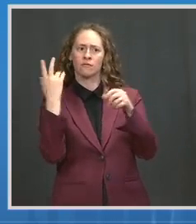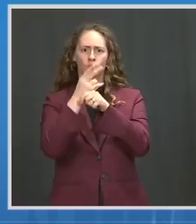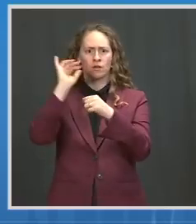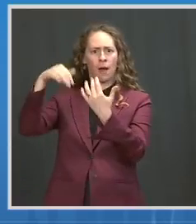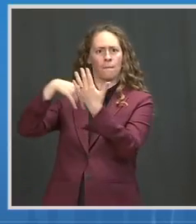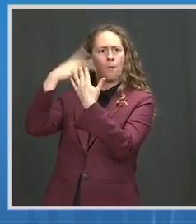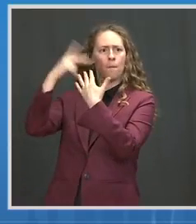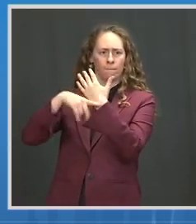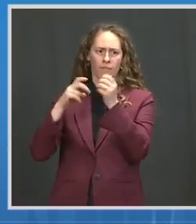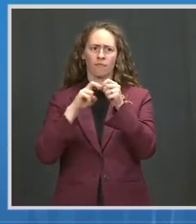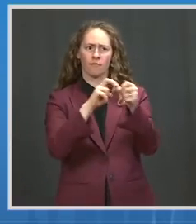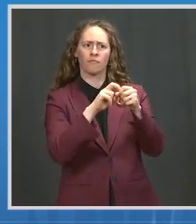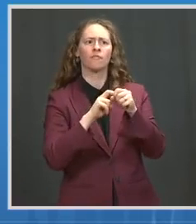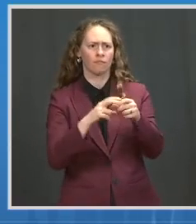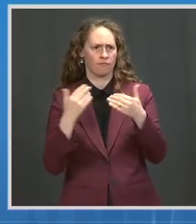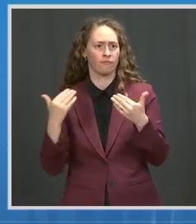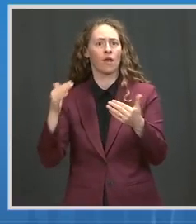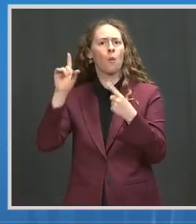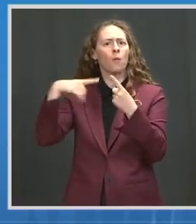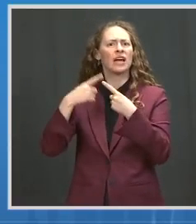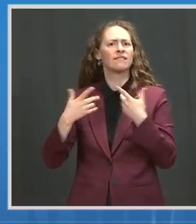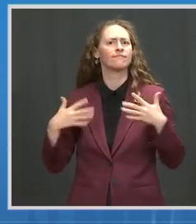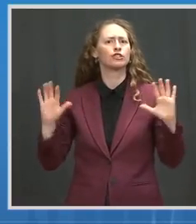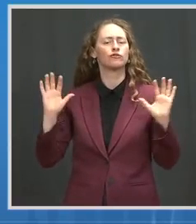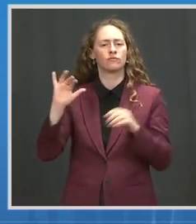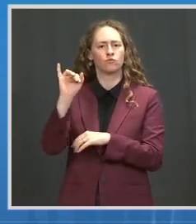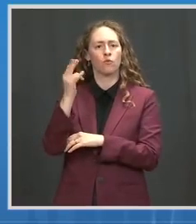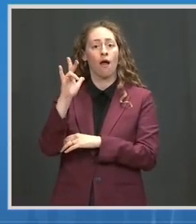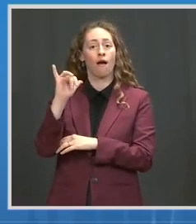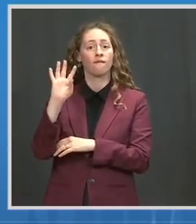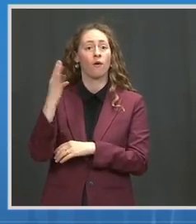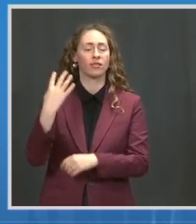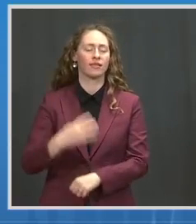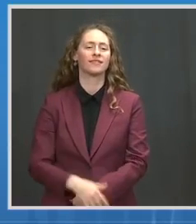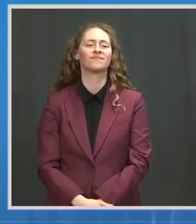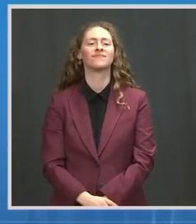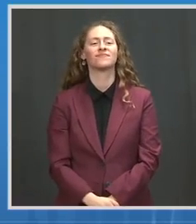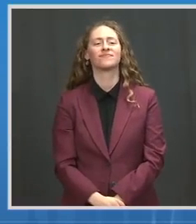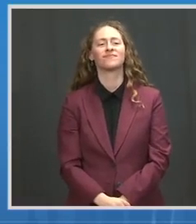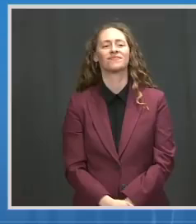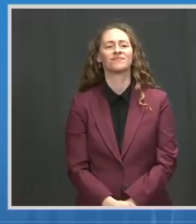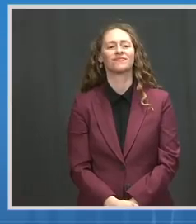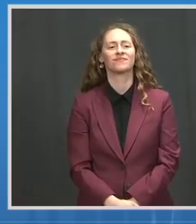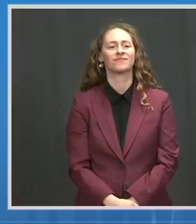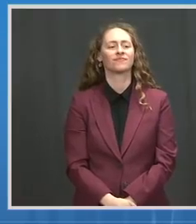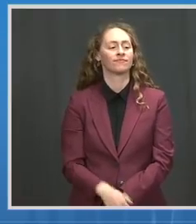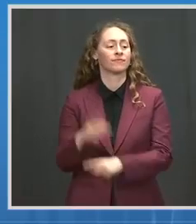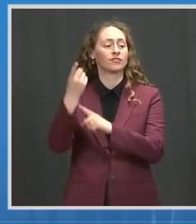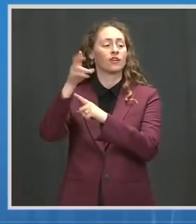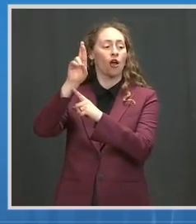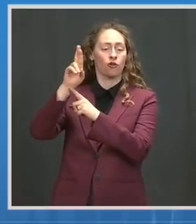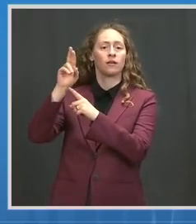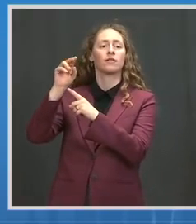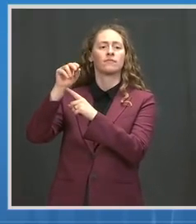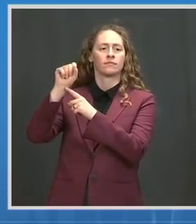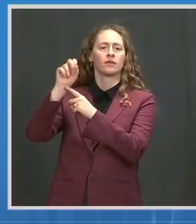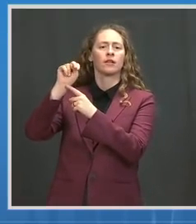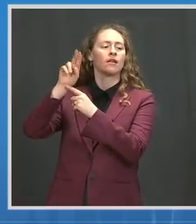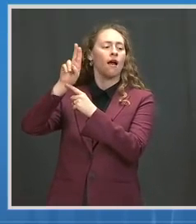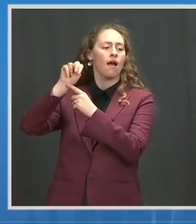4. And Dr. Nunez-Smith will have a further update on making transportation even more broadly